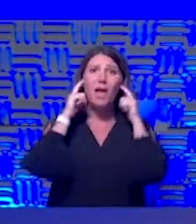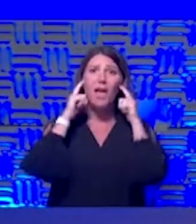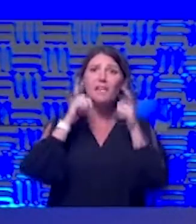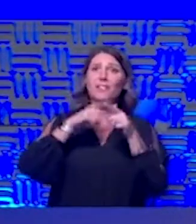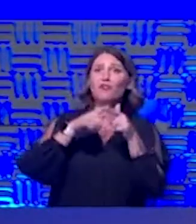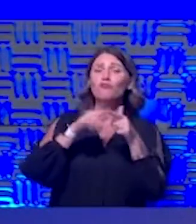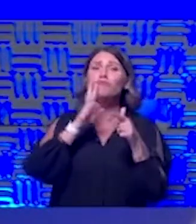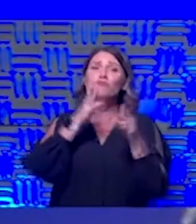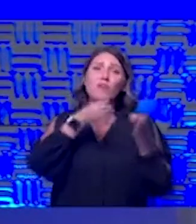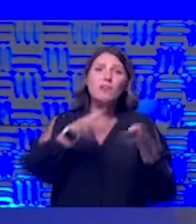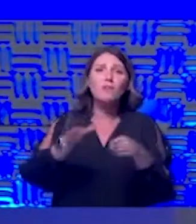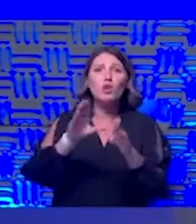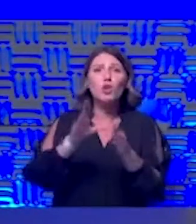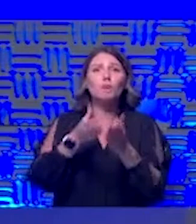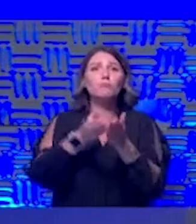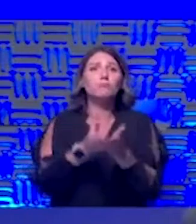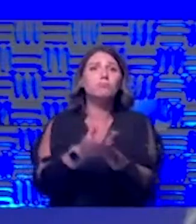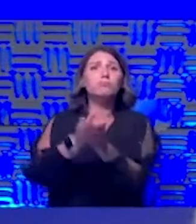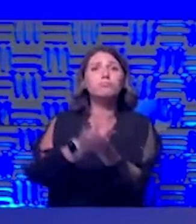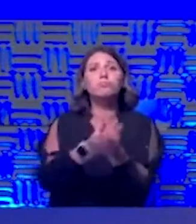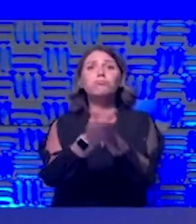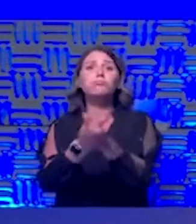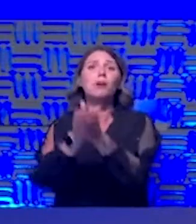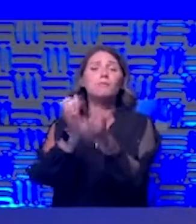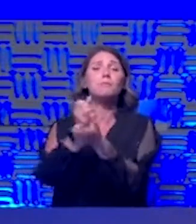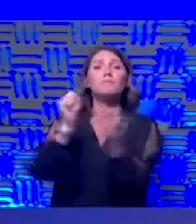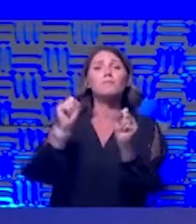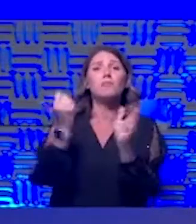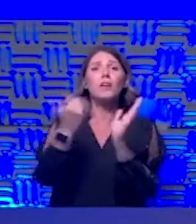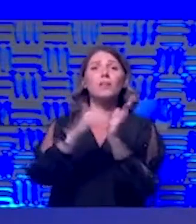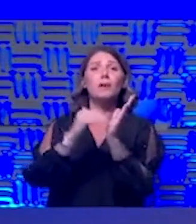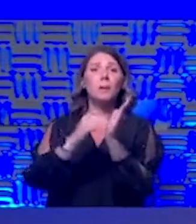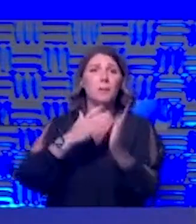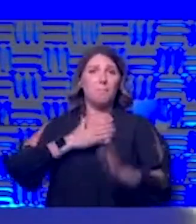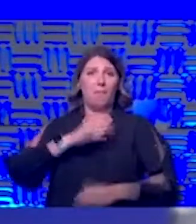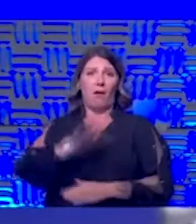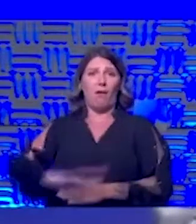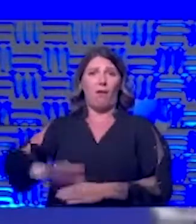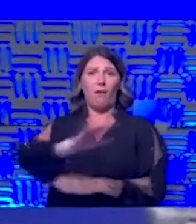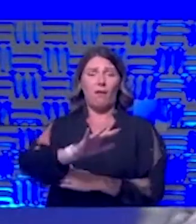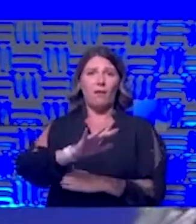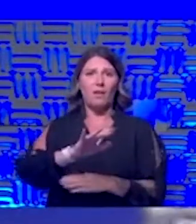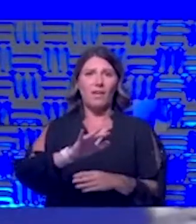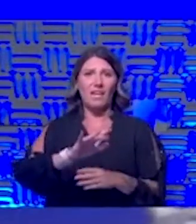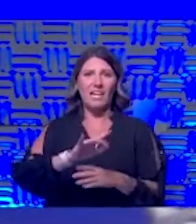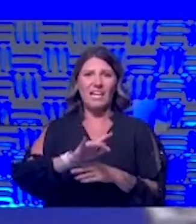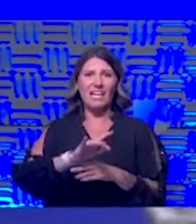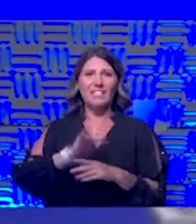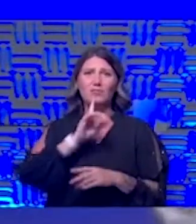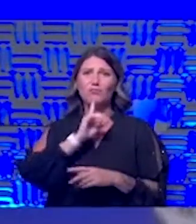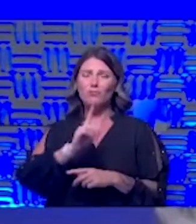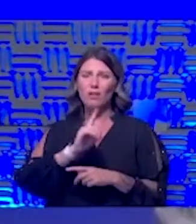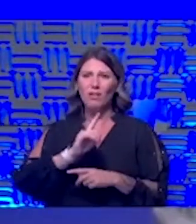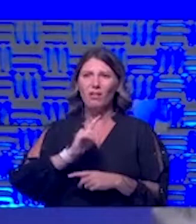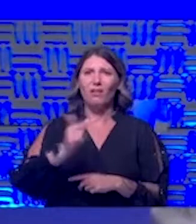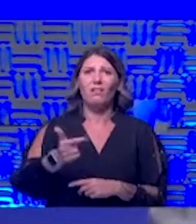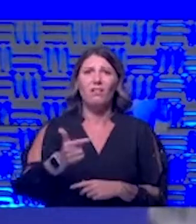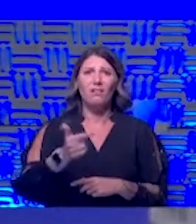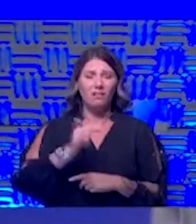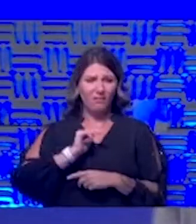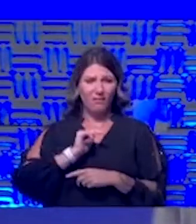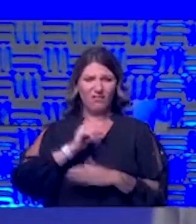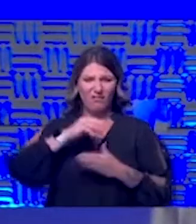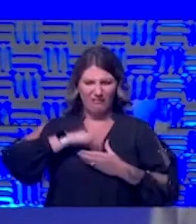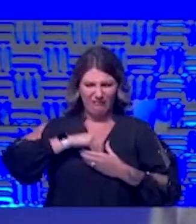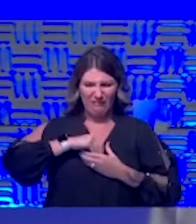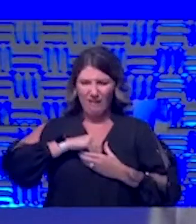down the river and you're like, okay, I'm pretty safe. I'm in my bubble. You go back and forth throughout the day where you feel safe and